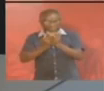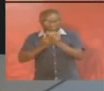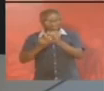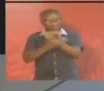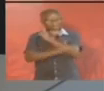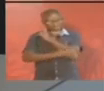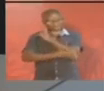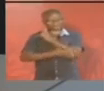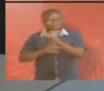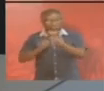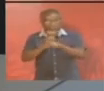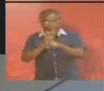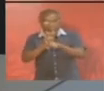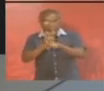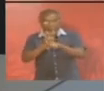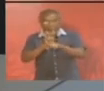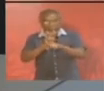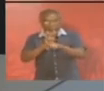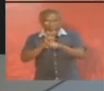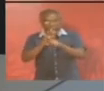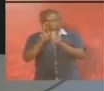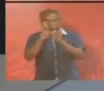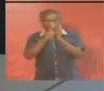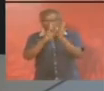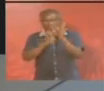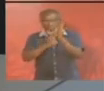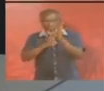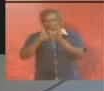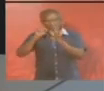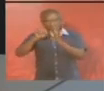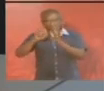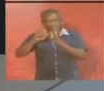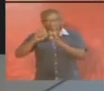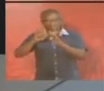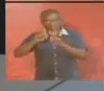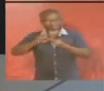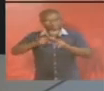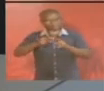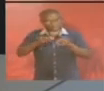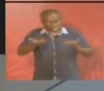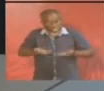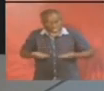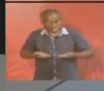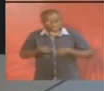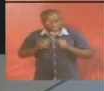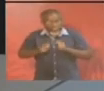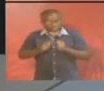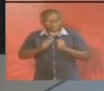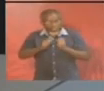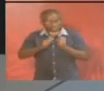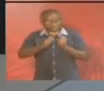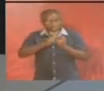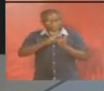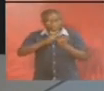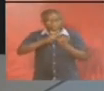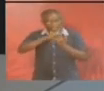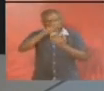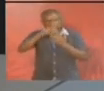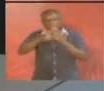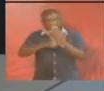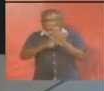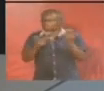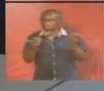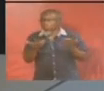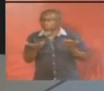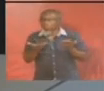be treated differently from how you treat ordinary blood clots. So what is the policy in Trinidad and Tobago for how those types of blood clots should be treated should